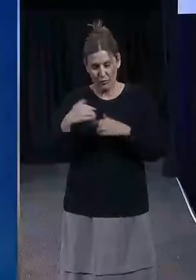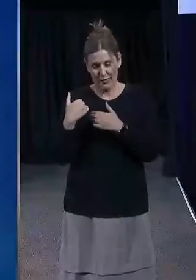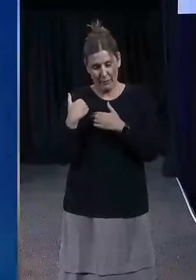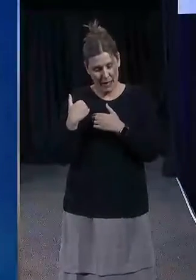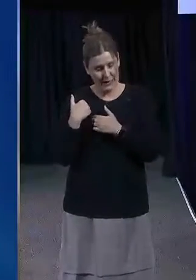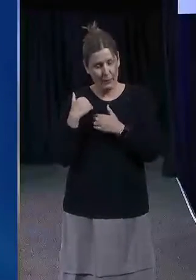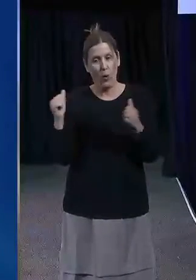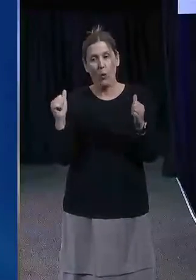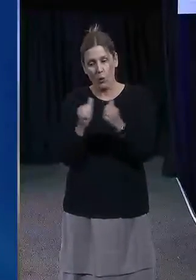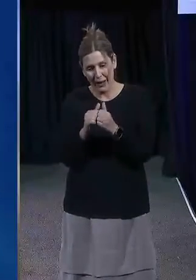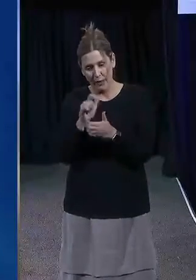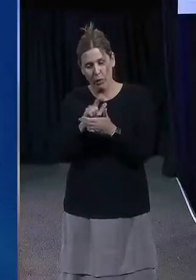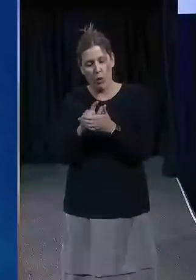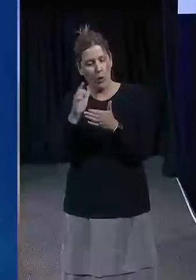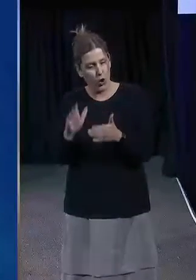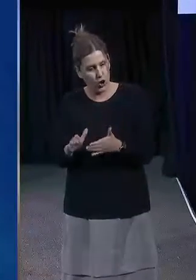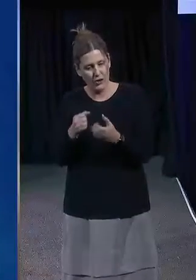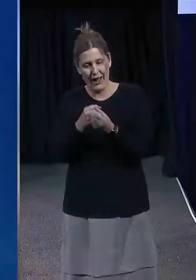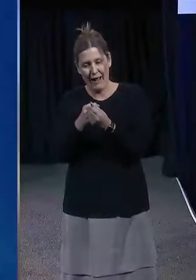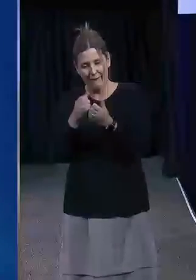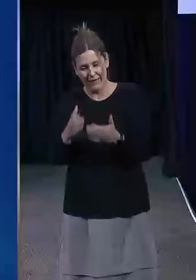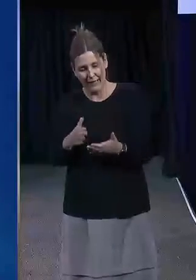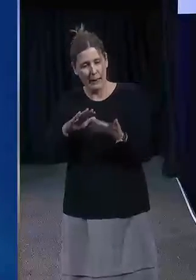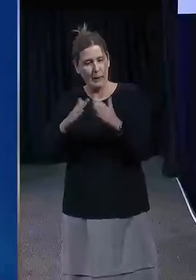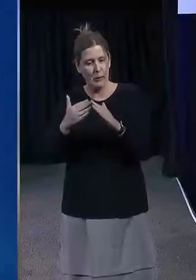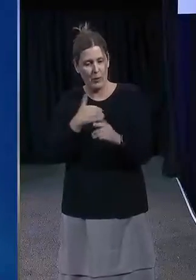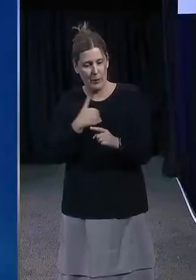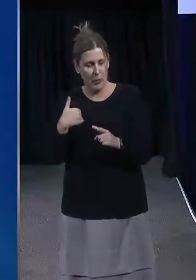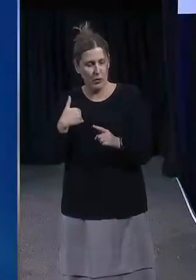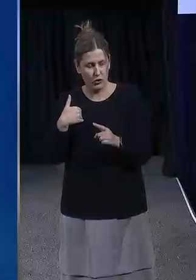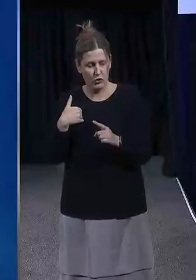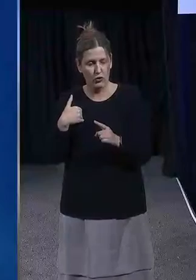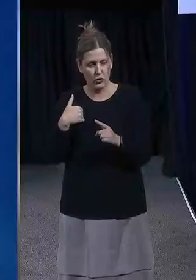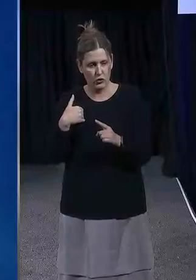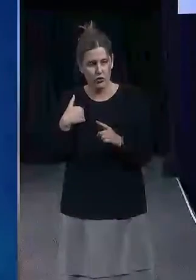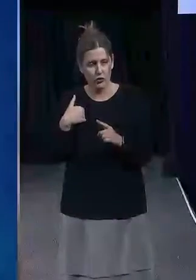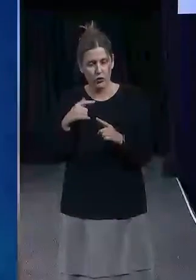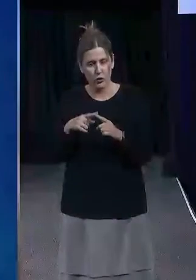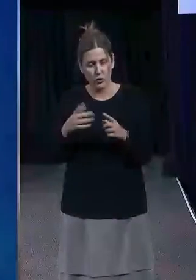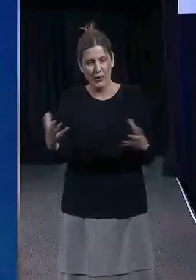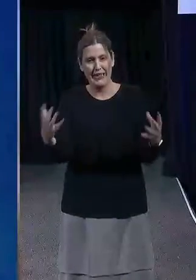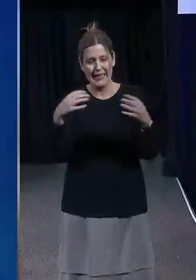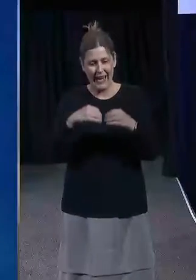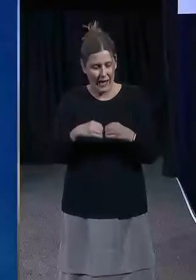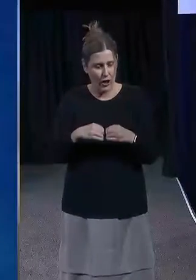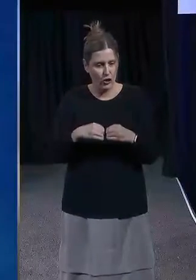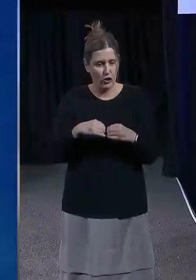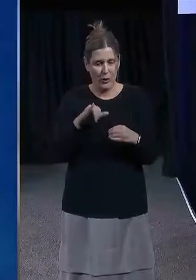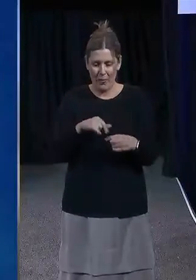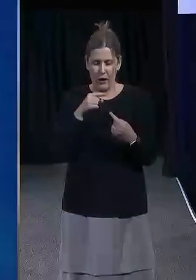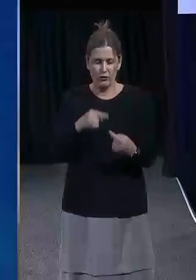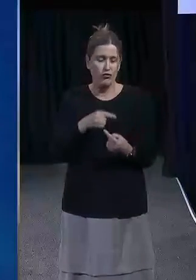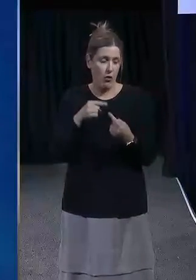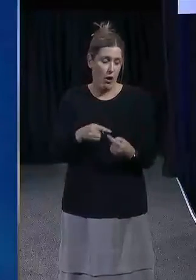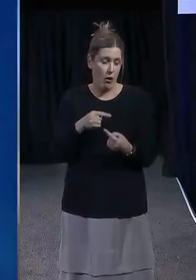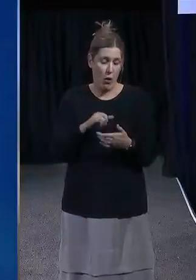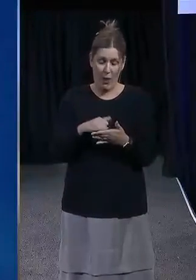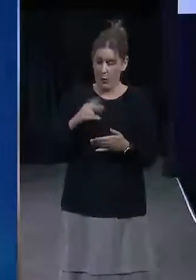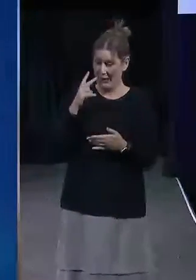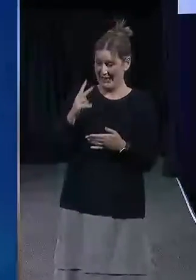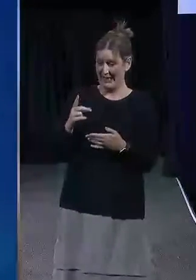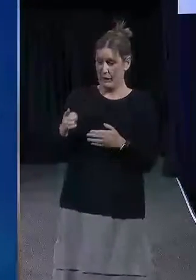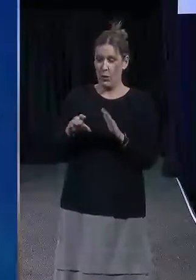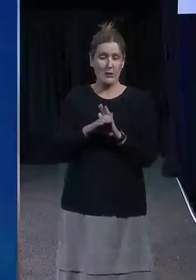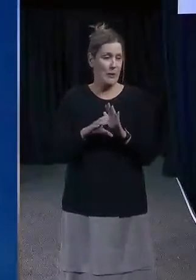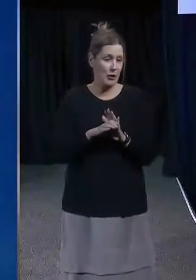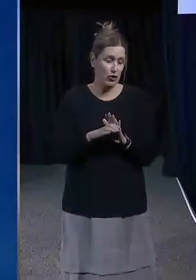with lawyers, advocates, community members, to engage in the same struggle that is pictured here. We